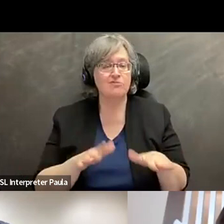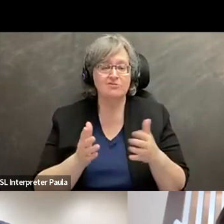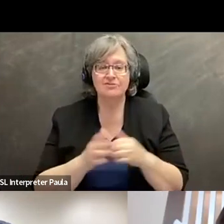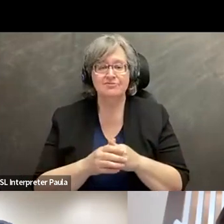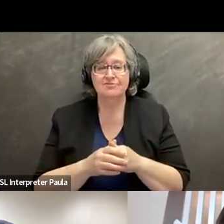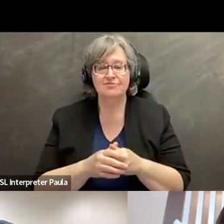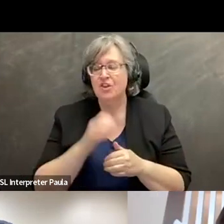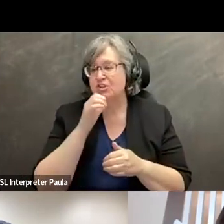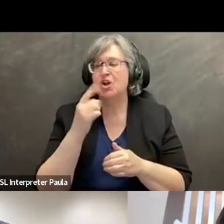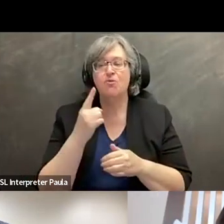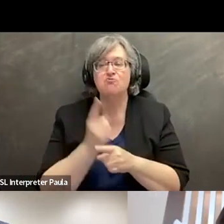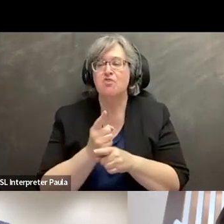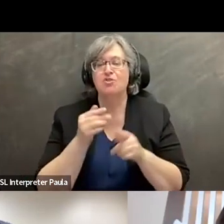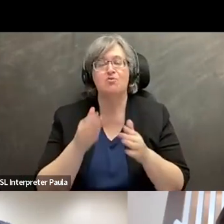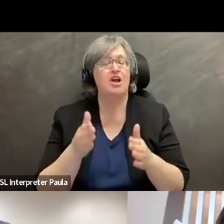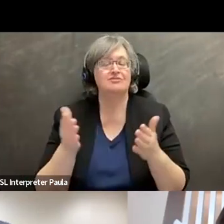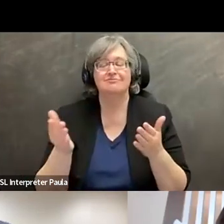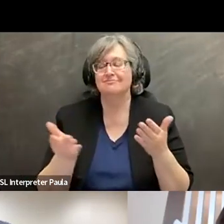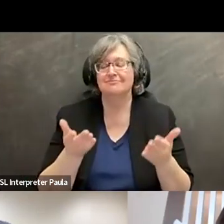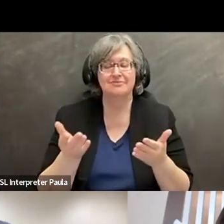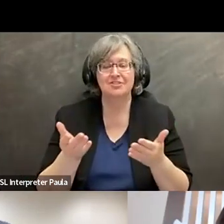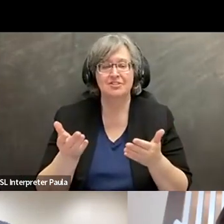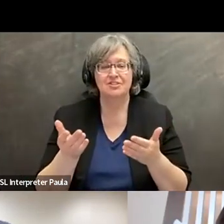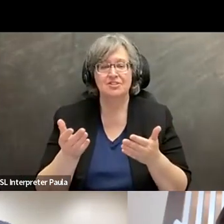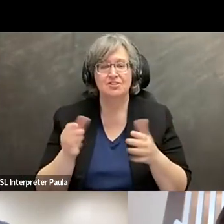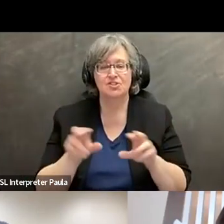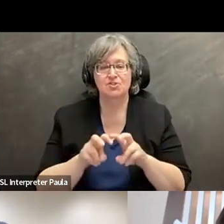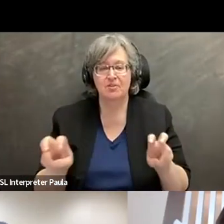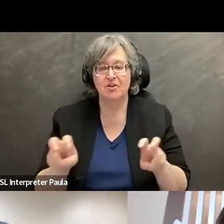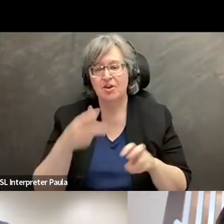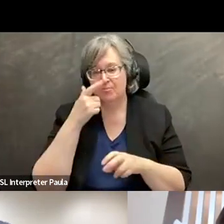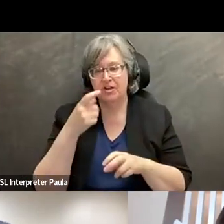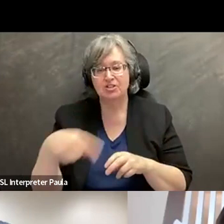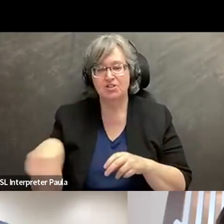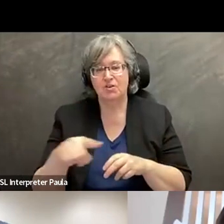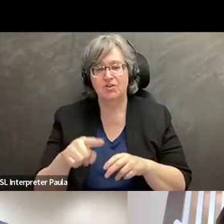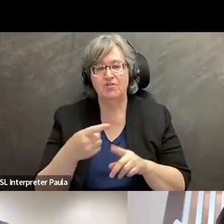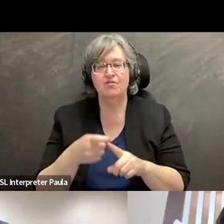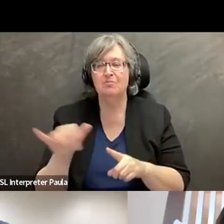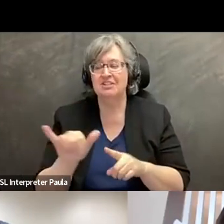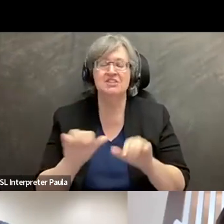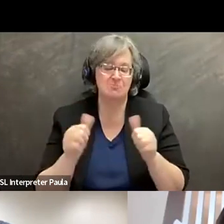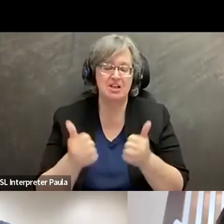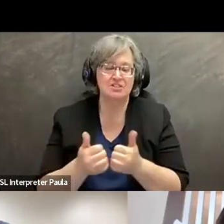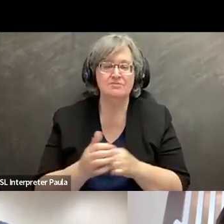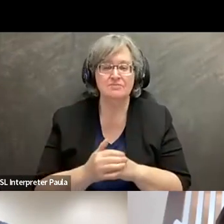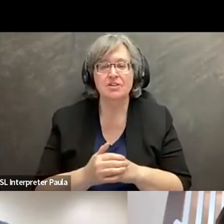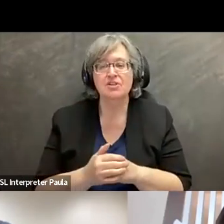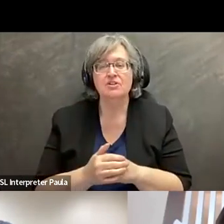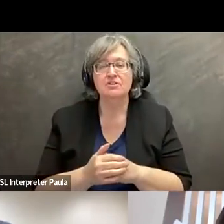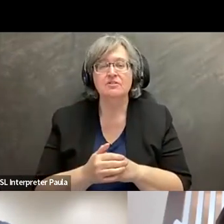one way for us to have to, you know, do the panel, particularly because you all are from the same agency. So